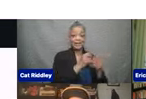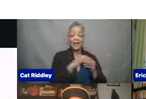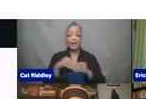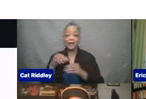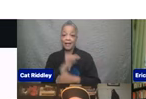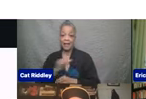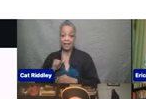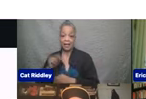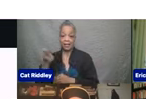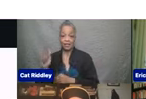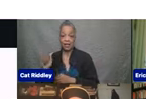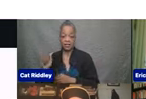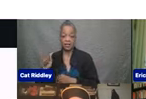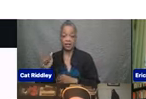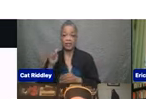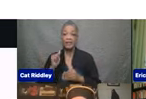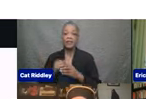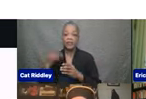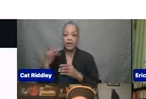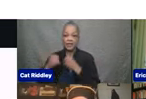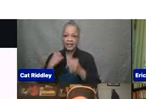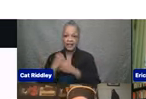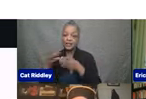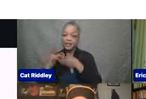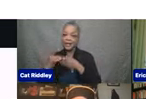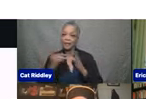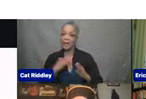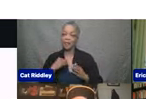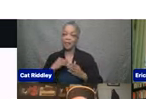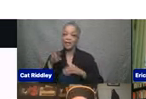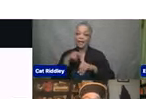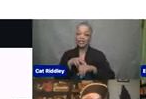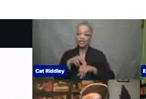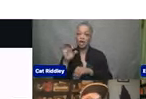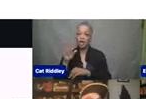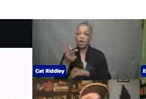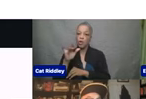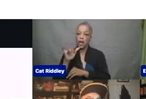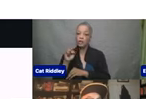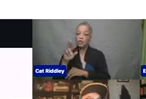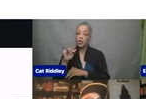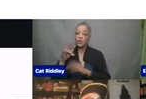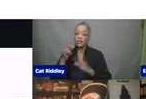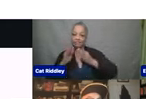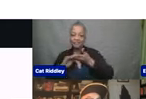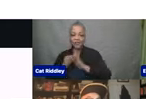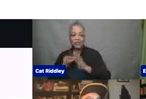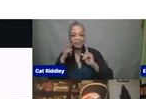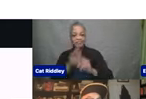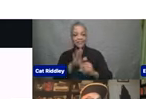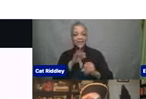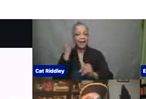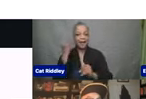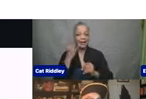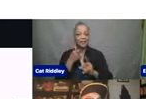Atlanta. For 18 of those years, Kamau was a leading member of the national grassroots organization dedicated to the ideas of self-determination and